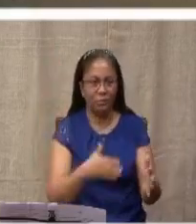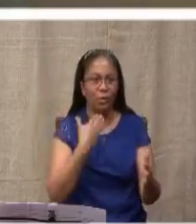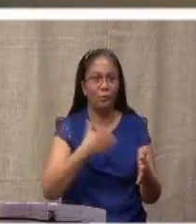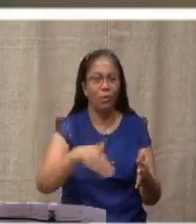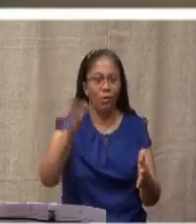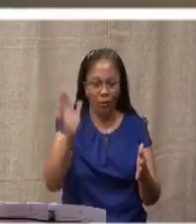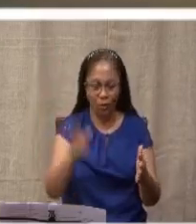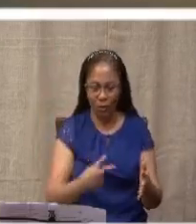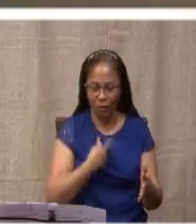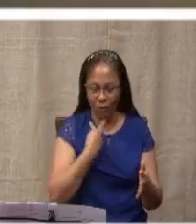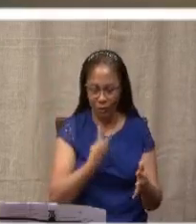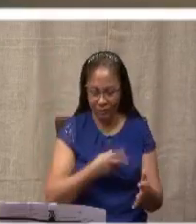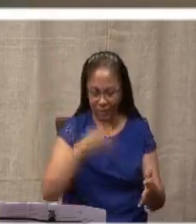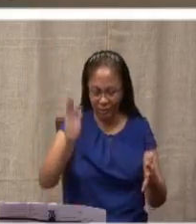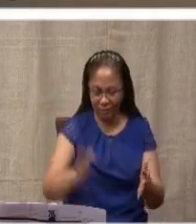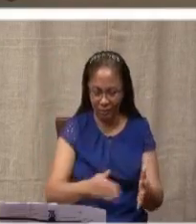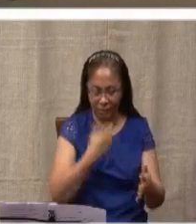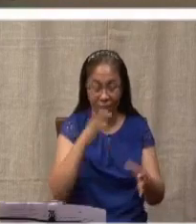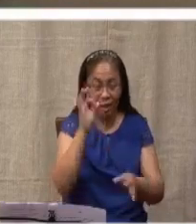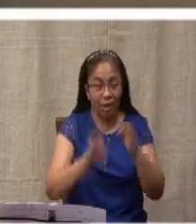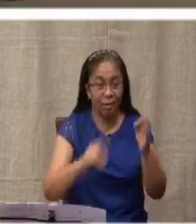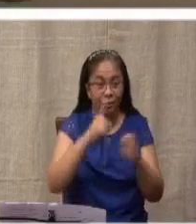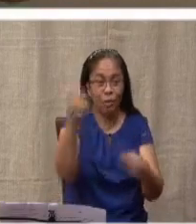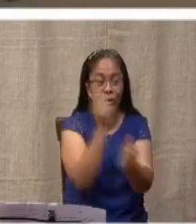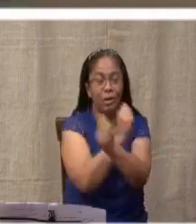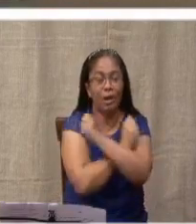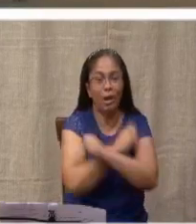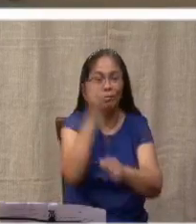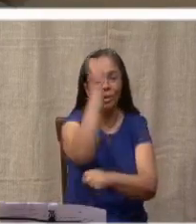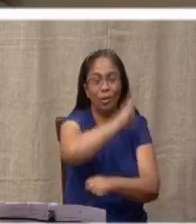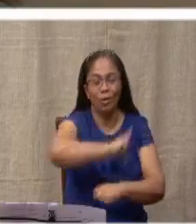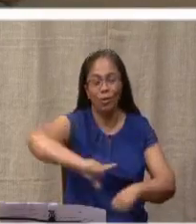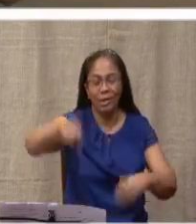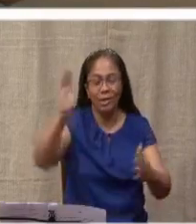with your voices if you love the